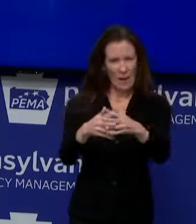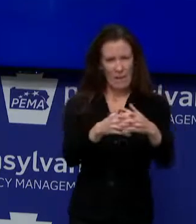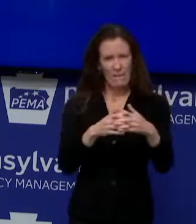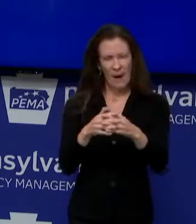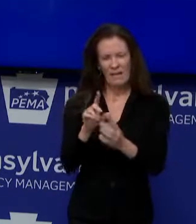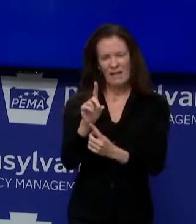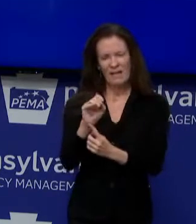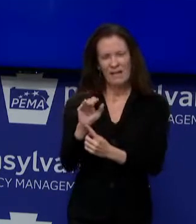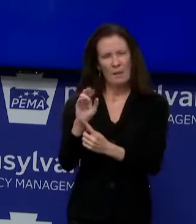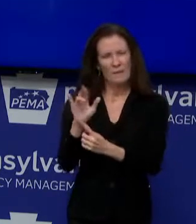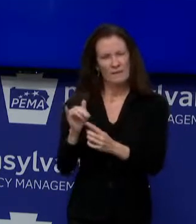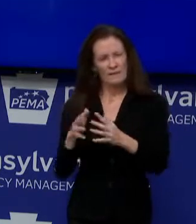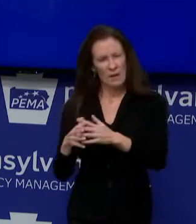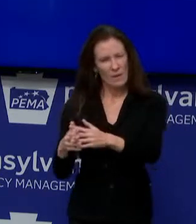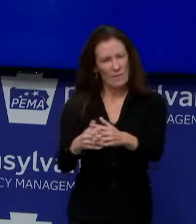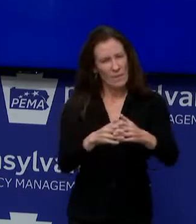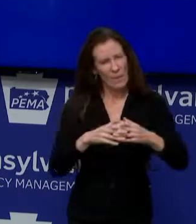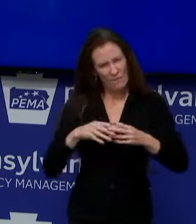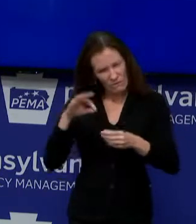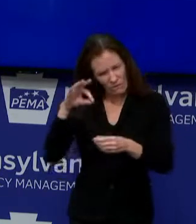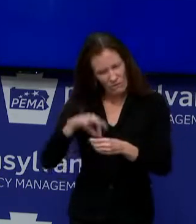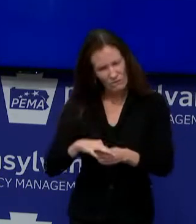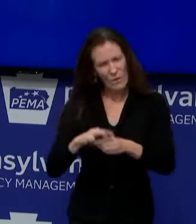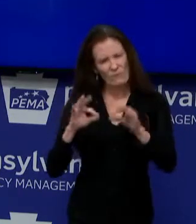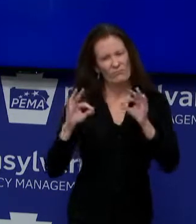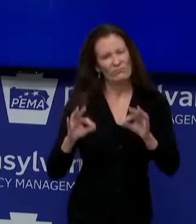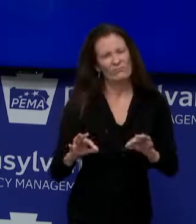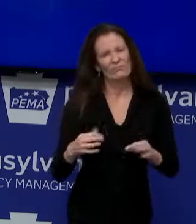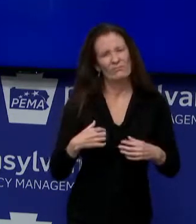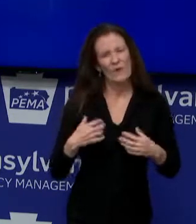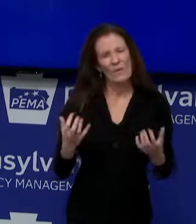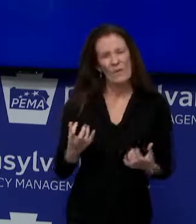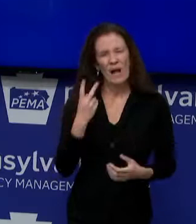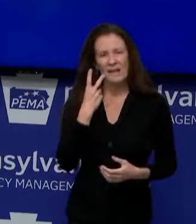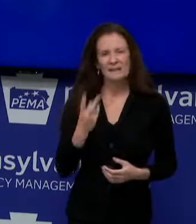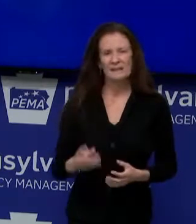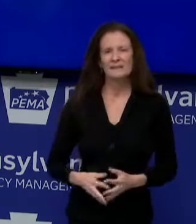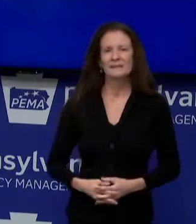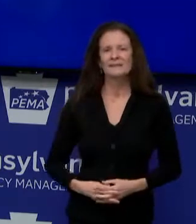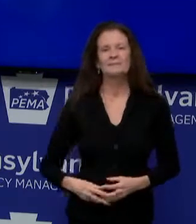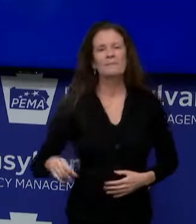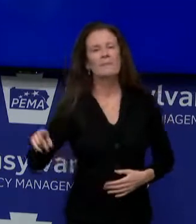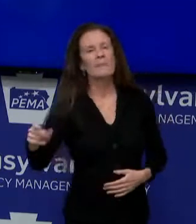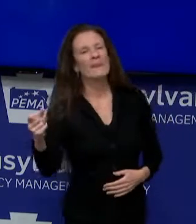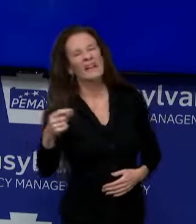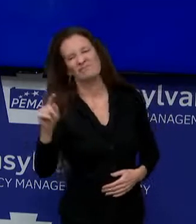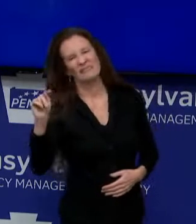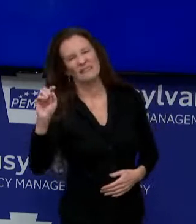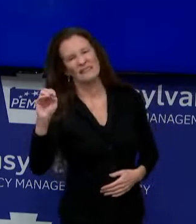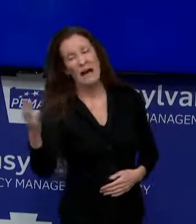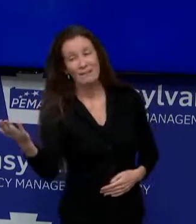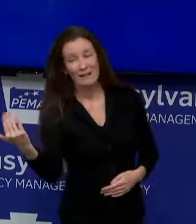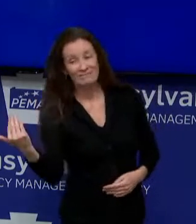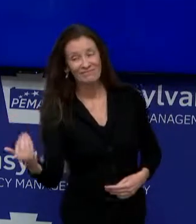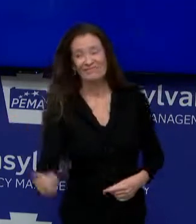Okay, we're going to continue along. Our next question is from Tom from WGAL. Tom, please unmute and ask your